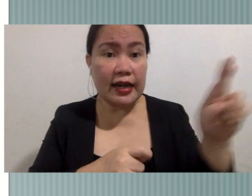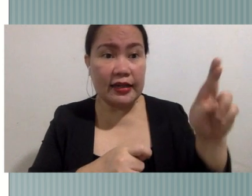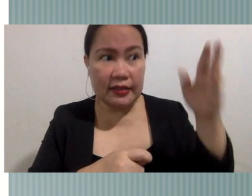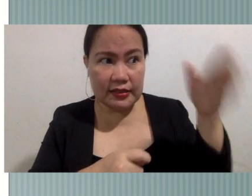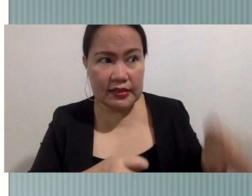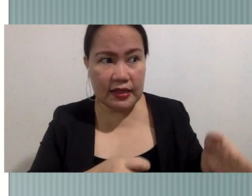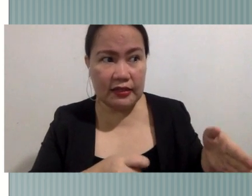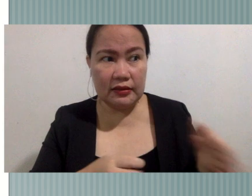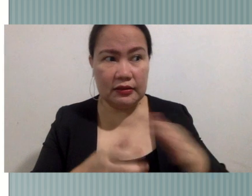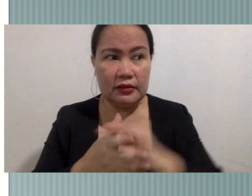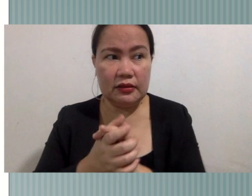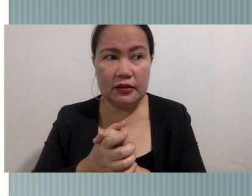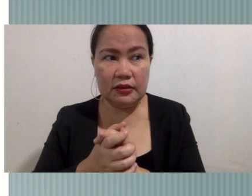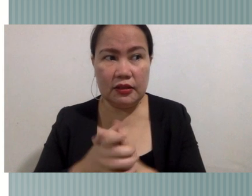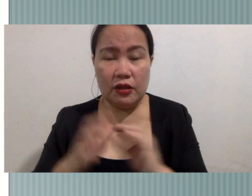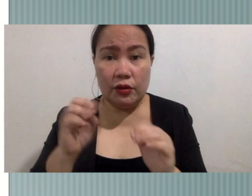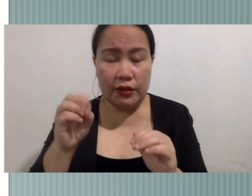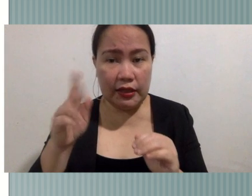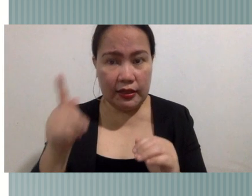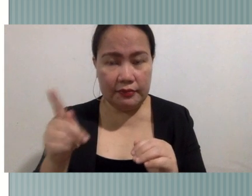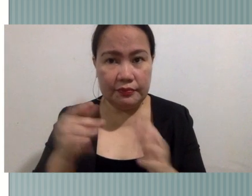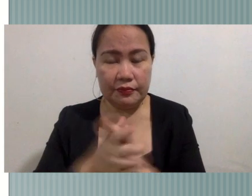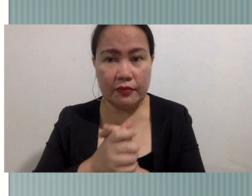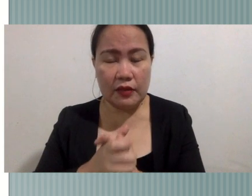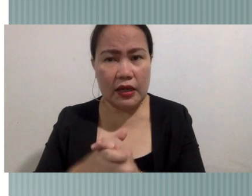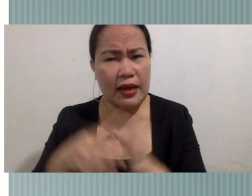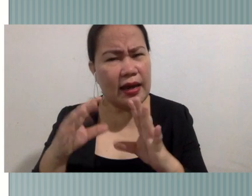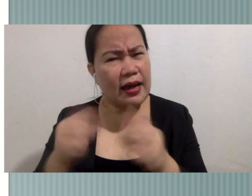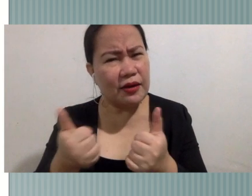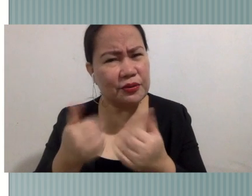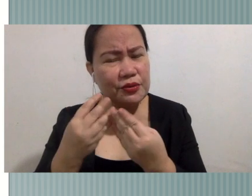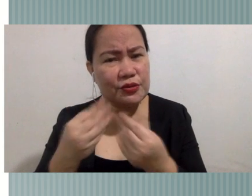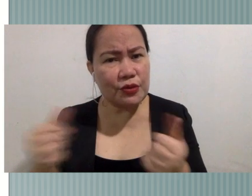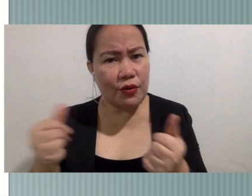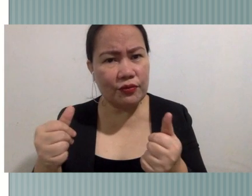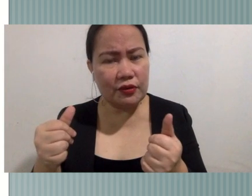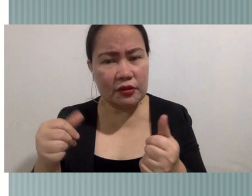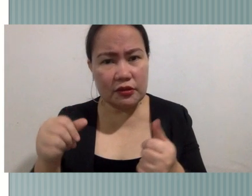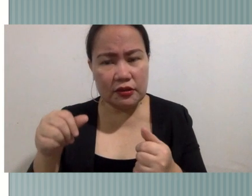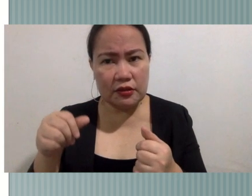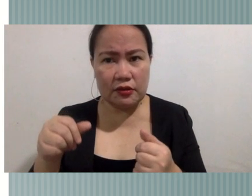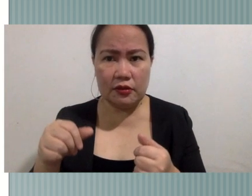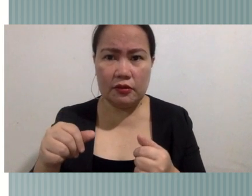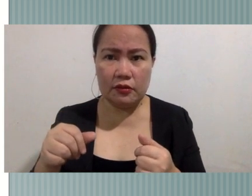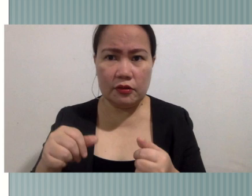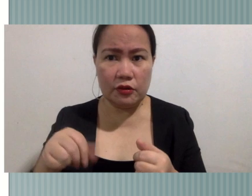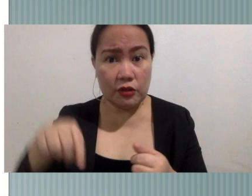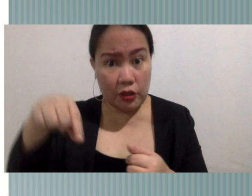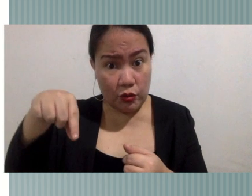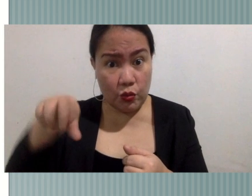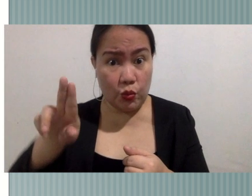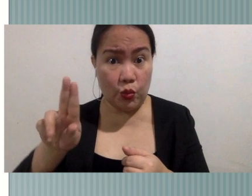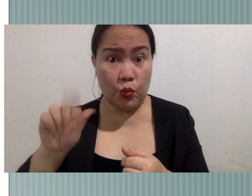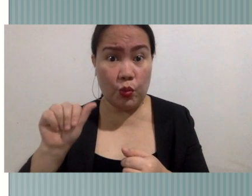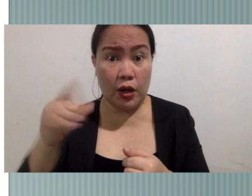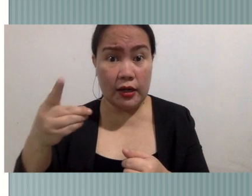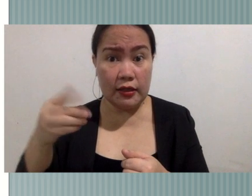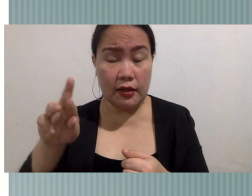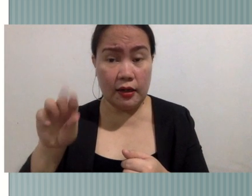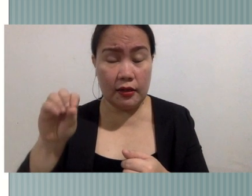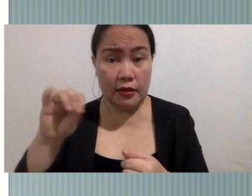right side. Okay. So, paano natin isosolve ang quadratic equation na